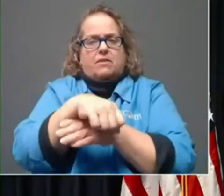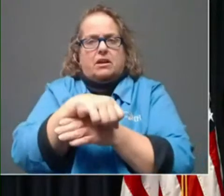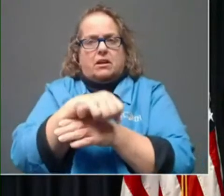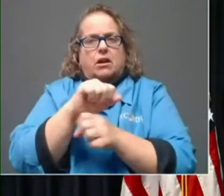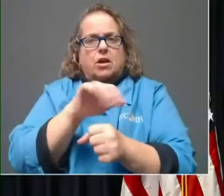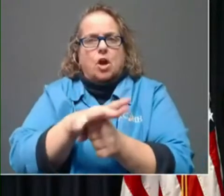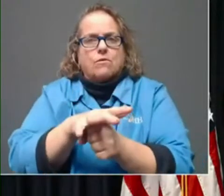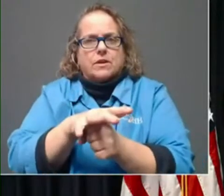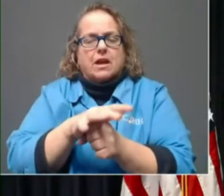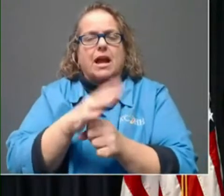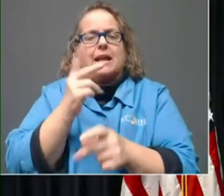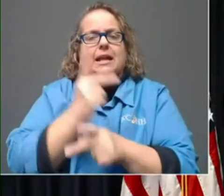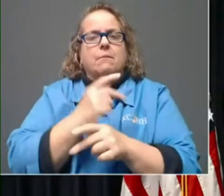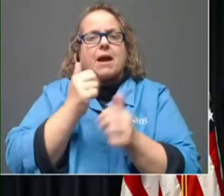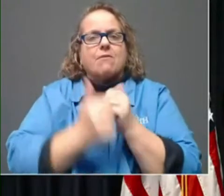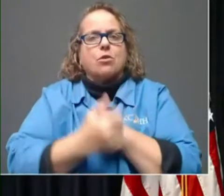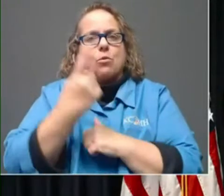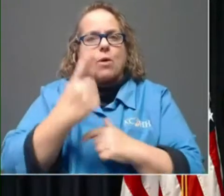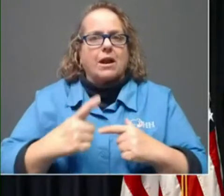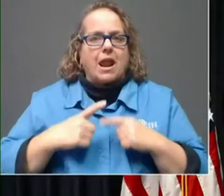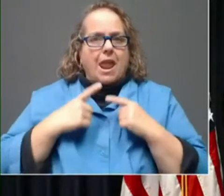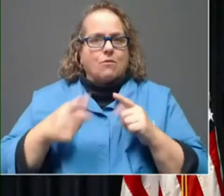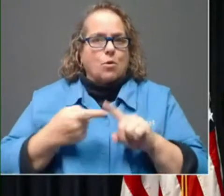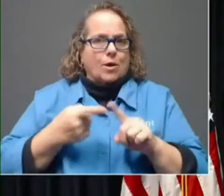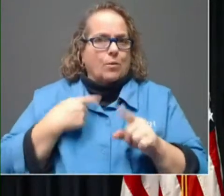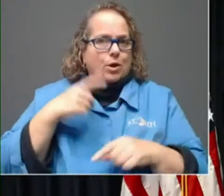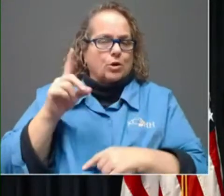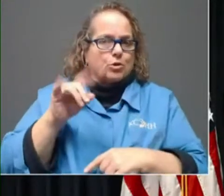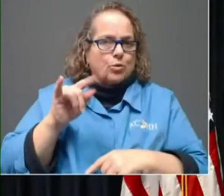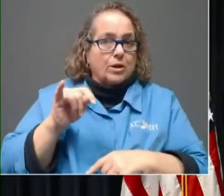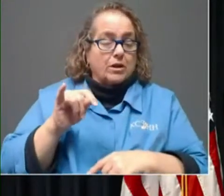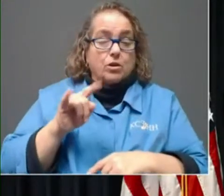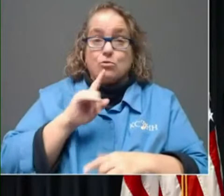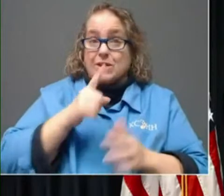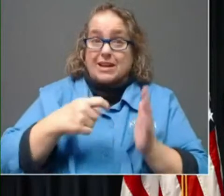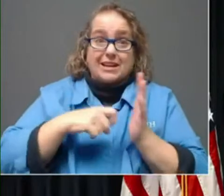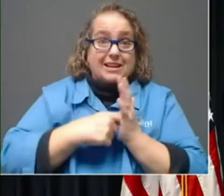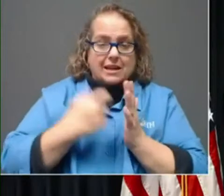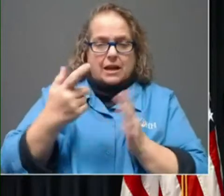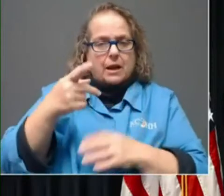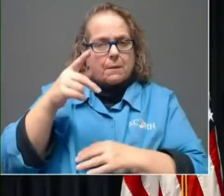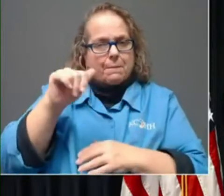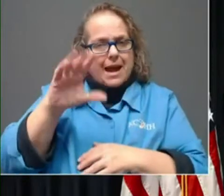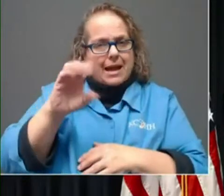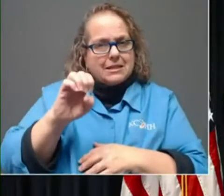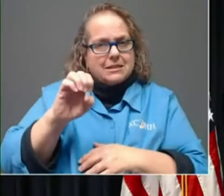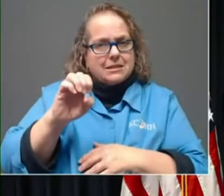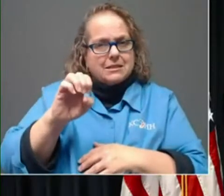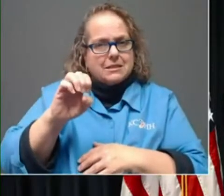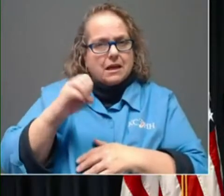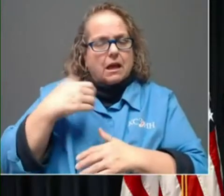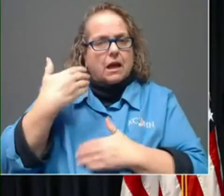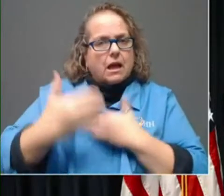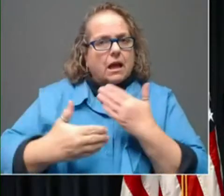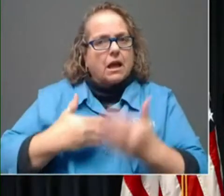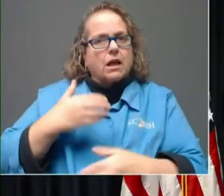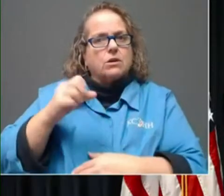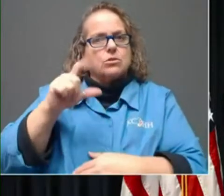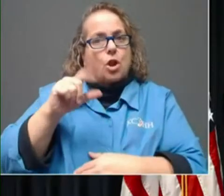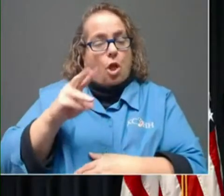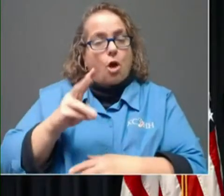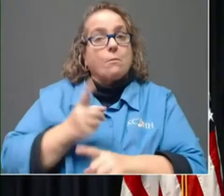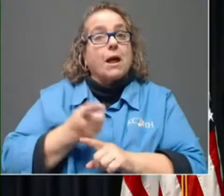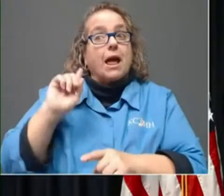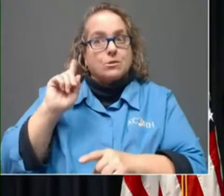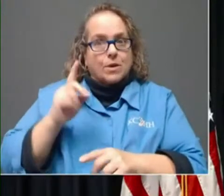do it, the real key is, I think, the pace of vaccination, which, last week I was very proud of. I hope we